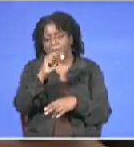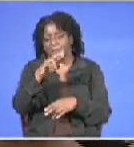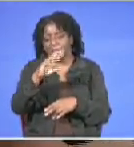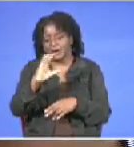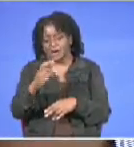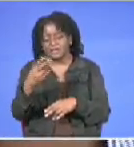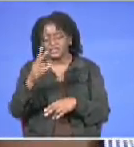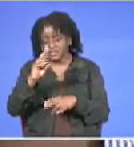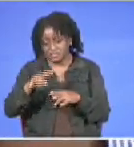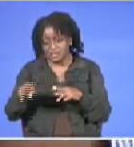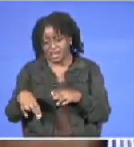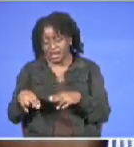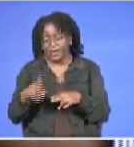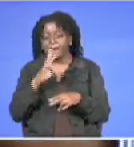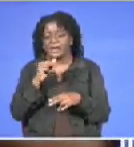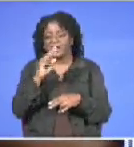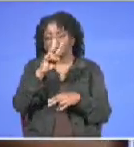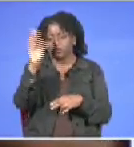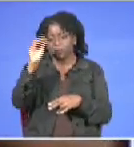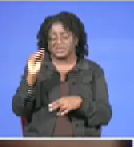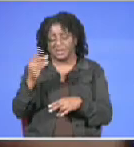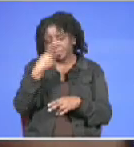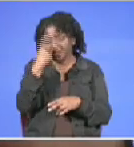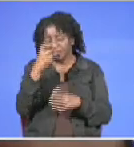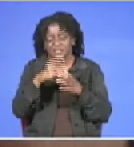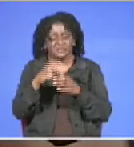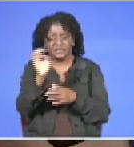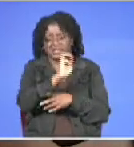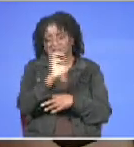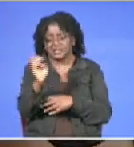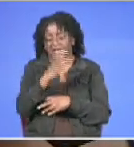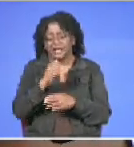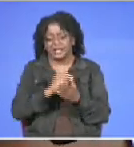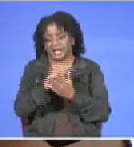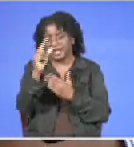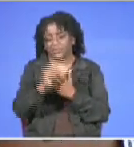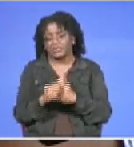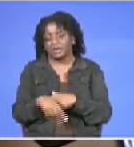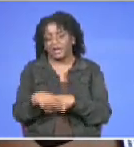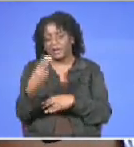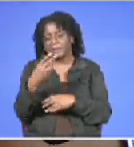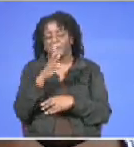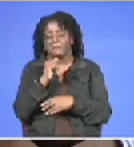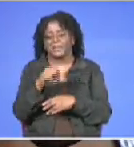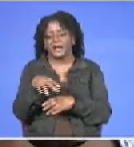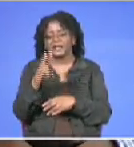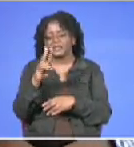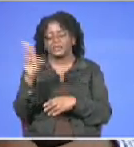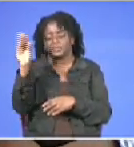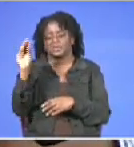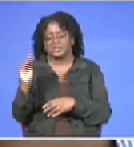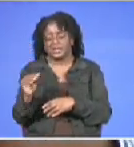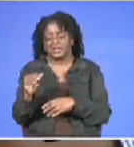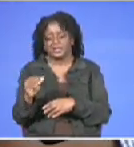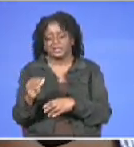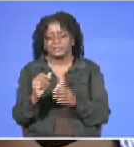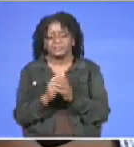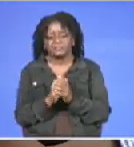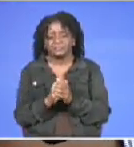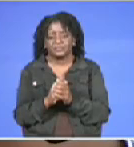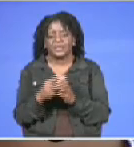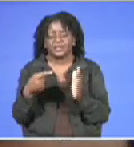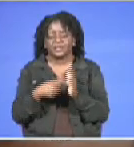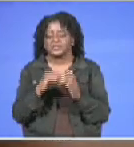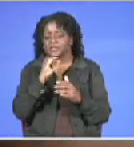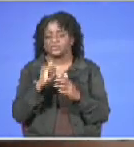and April to be up by 16%. So we're expecting a very robust first quarter, which is very exciting based on what happened last year. So this is